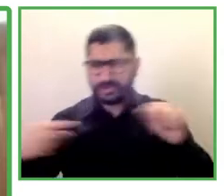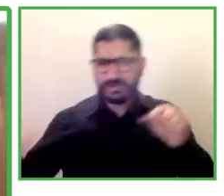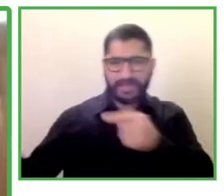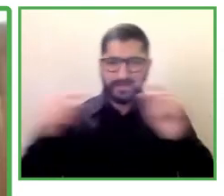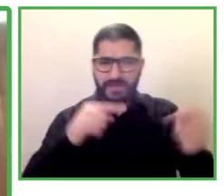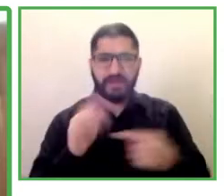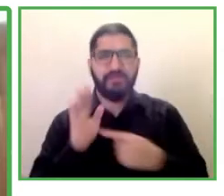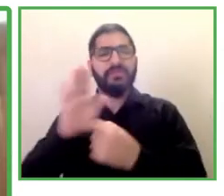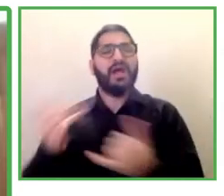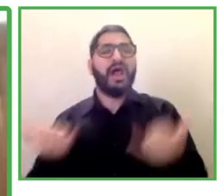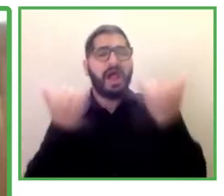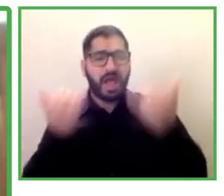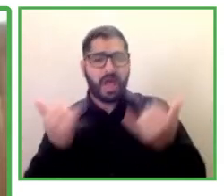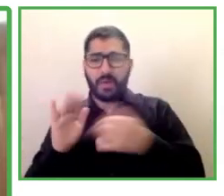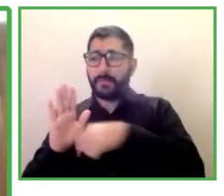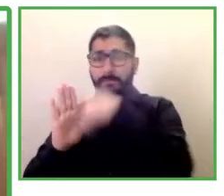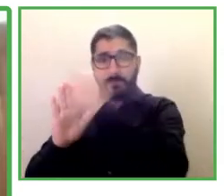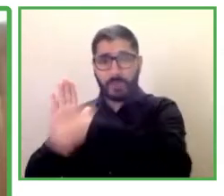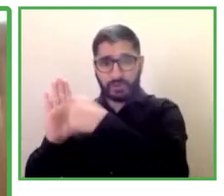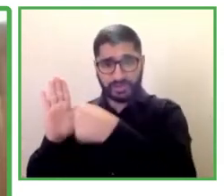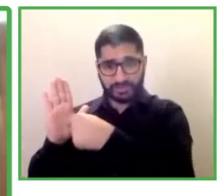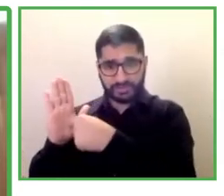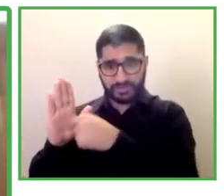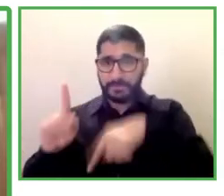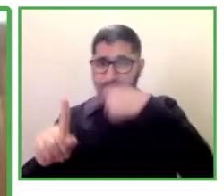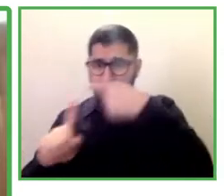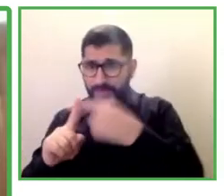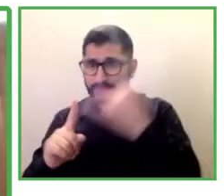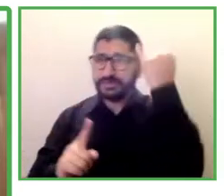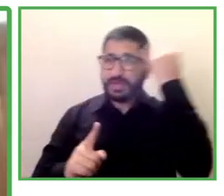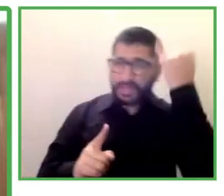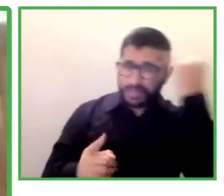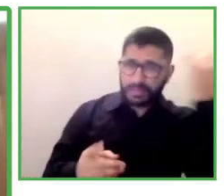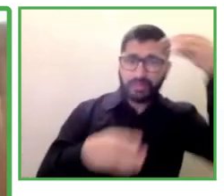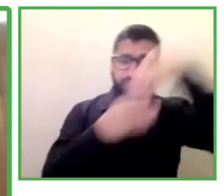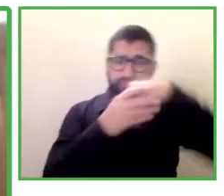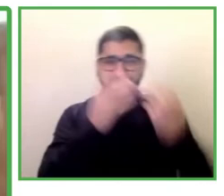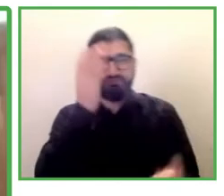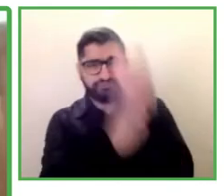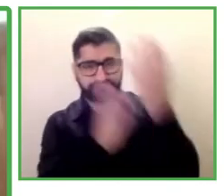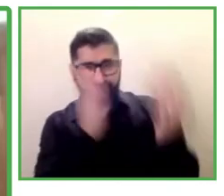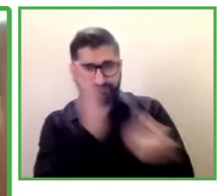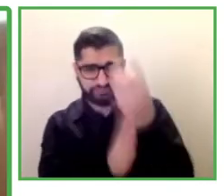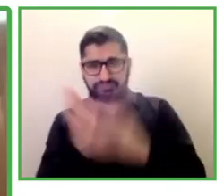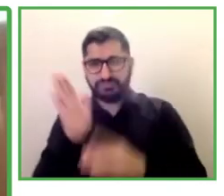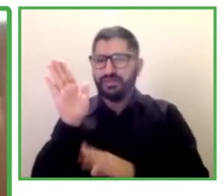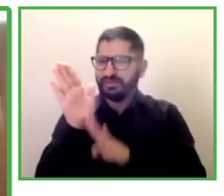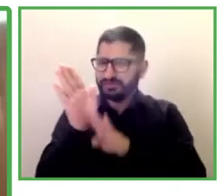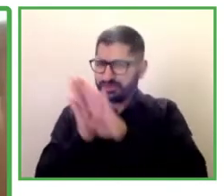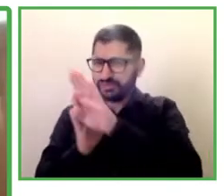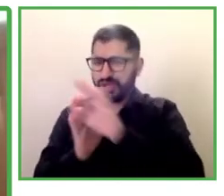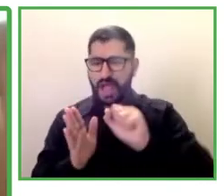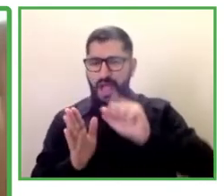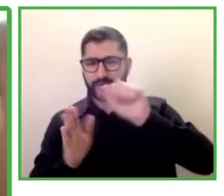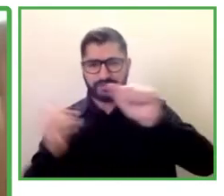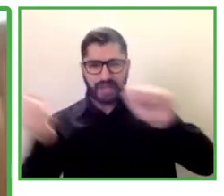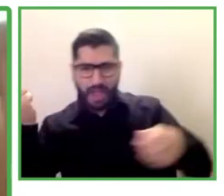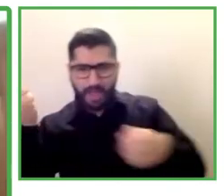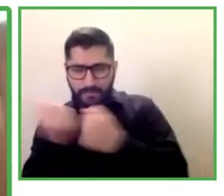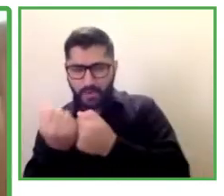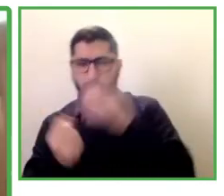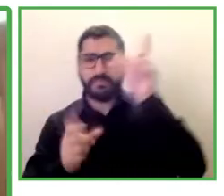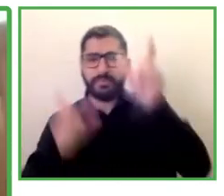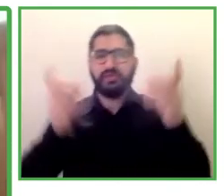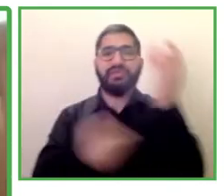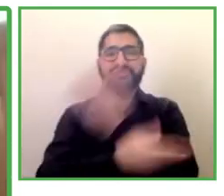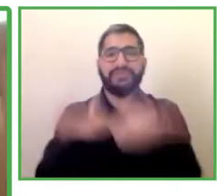this just to present one of the most innovative processes. This is the penitentiary system program. And it's very much